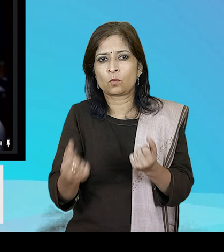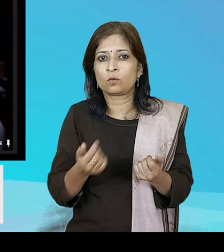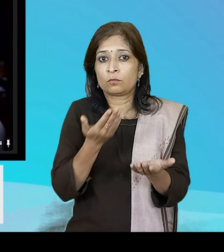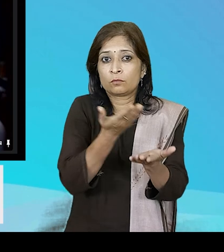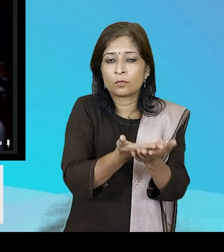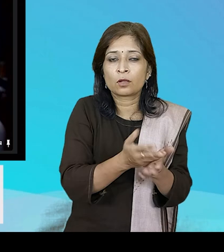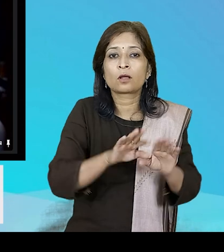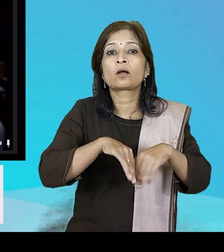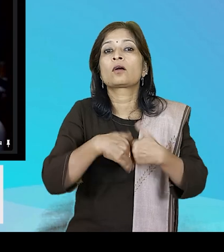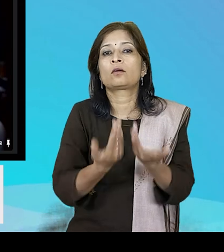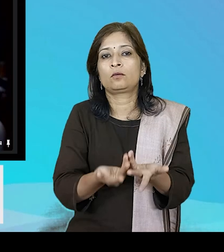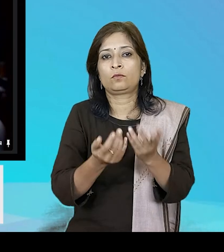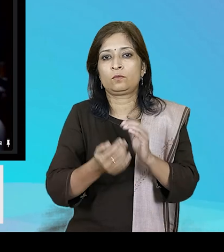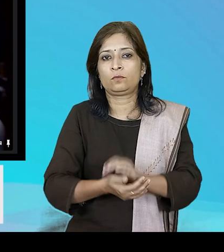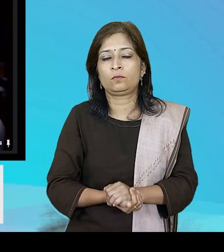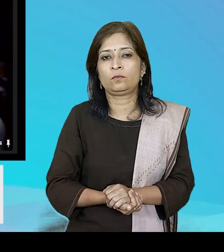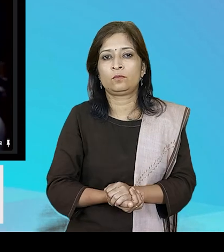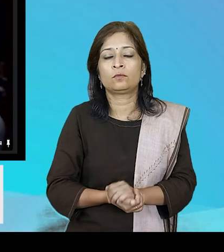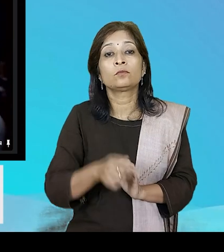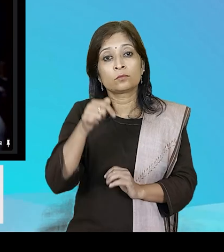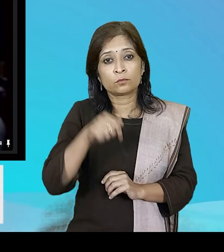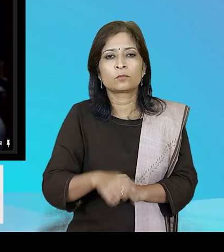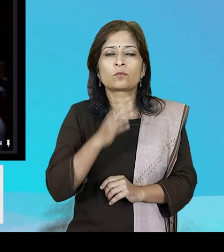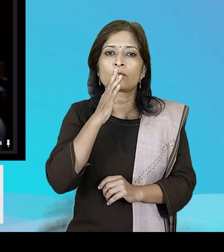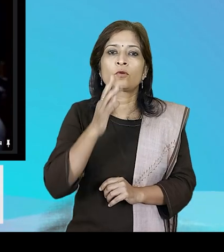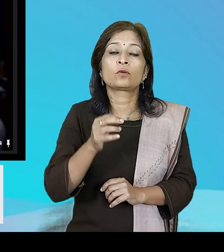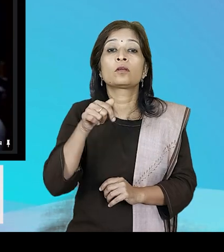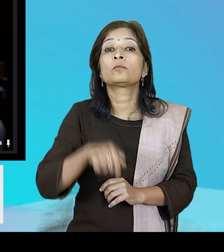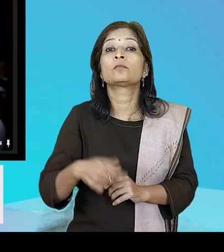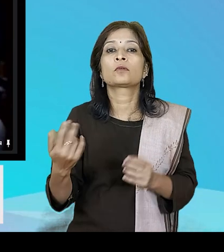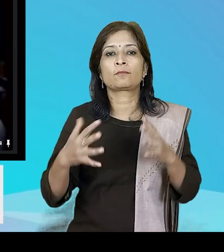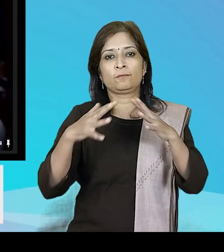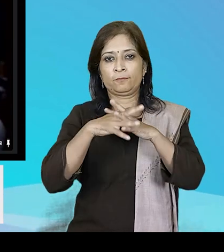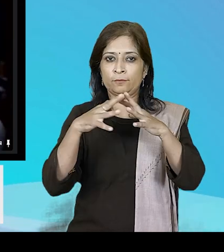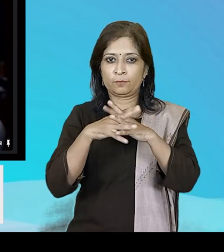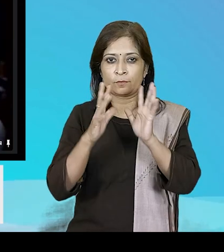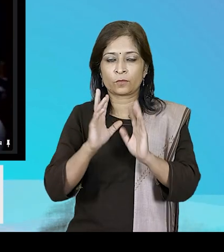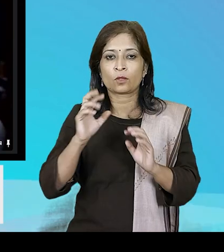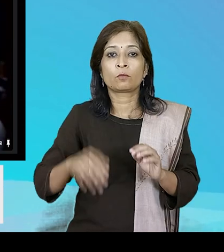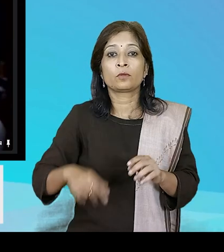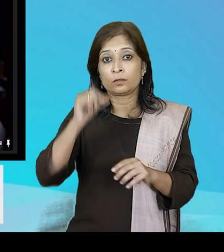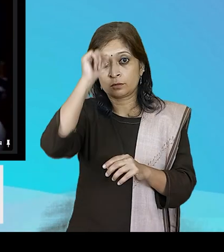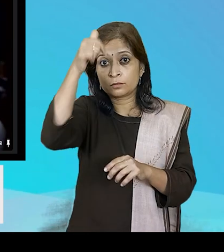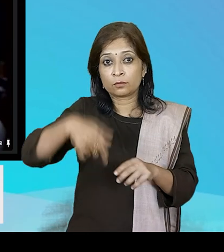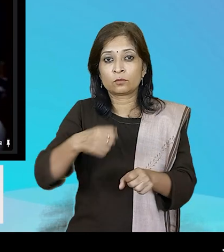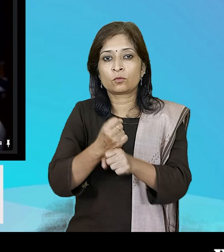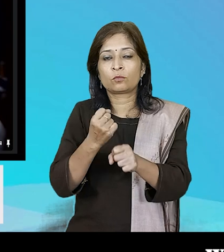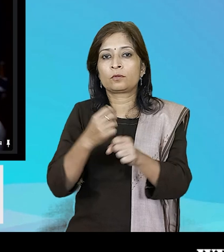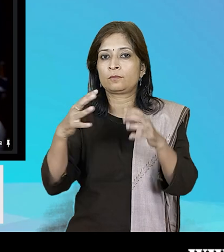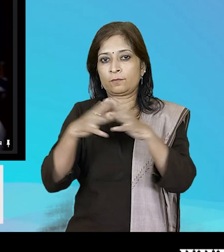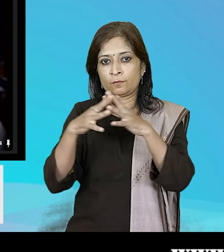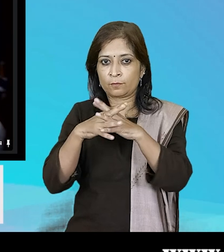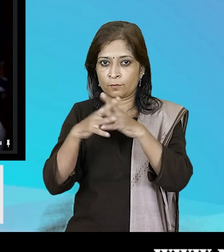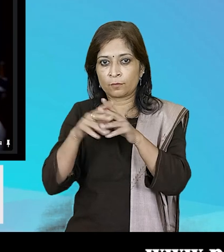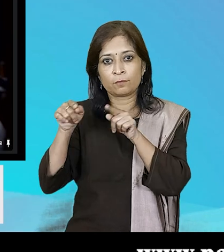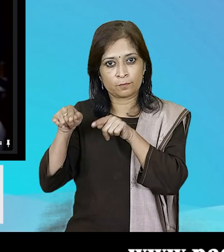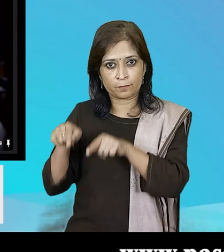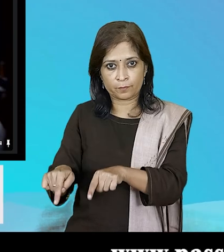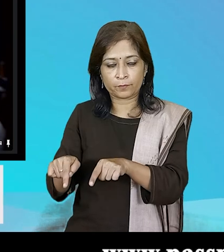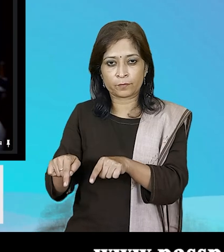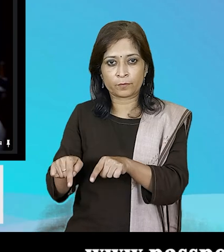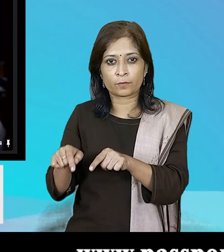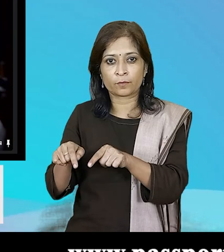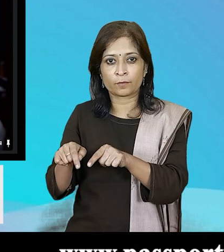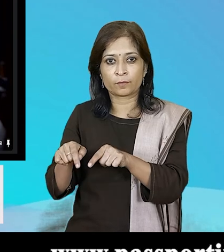passport? So we have made a website which is the official government of India website called